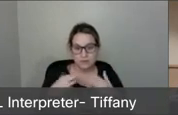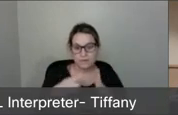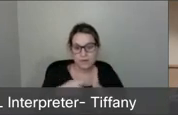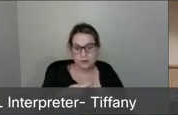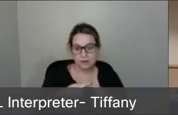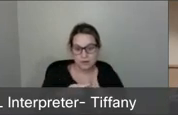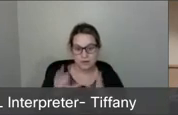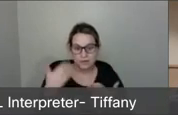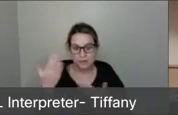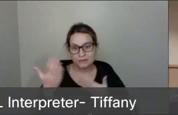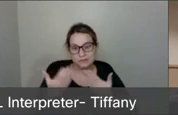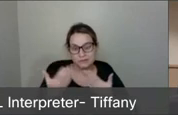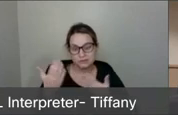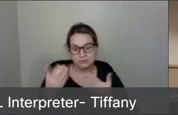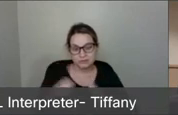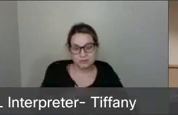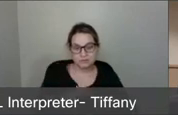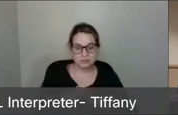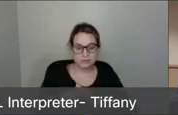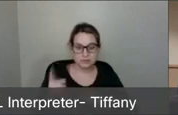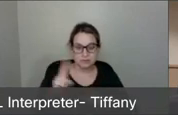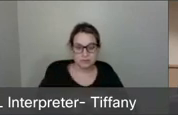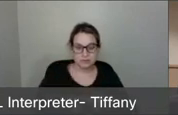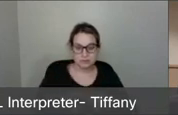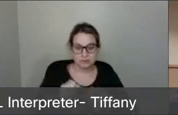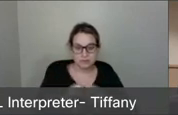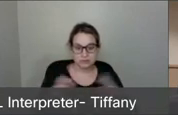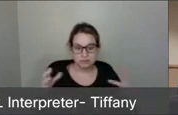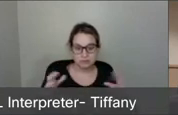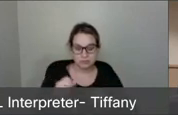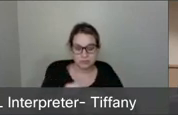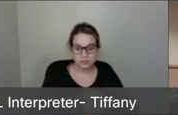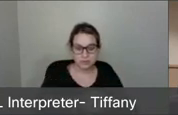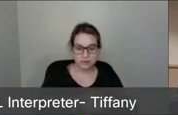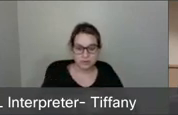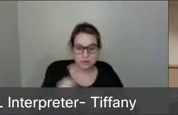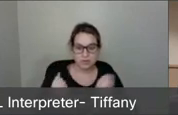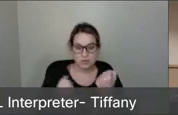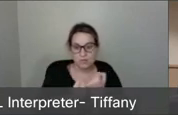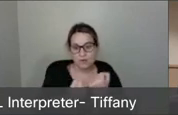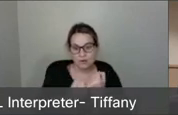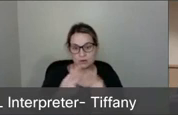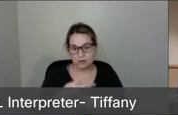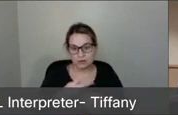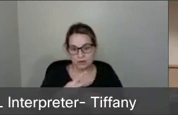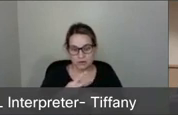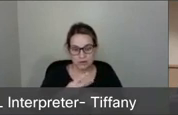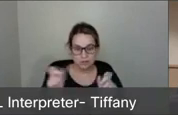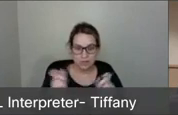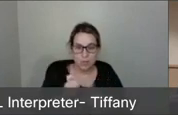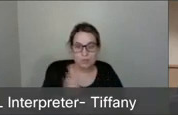that serves this growing area. This configuration would support and keep whole small business